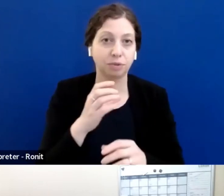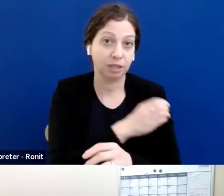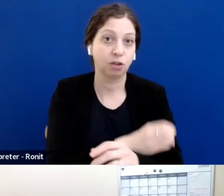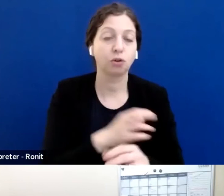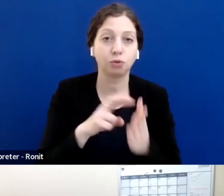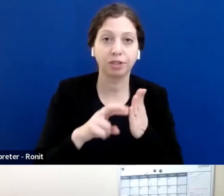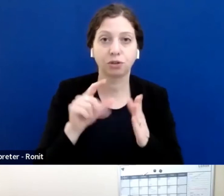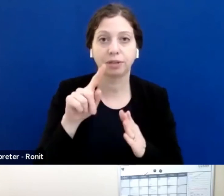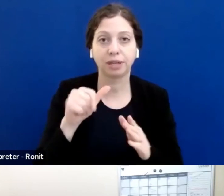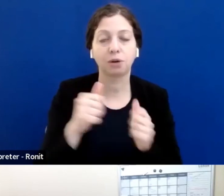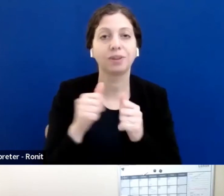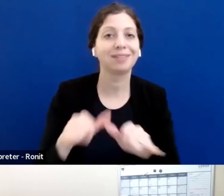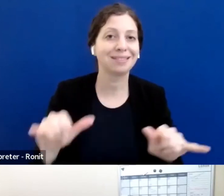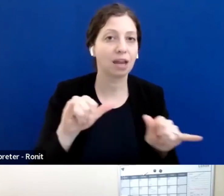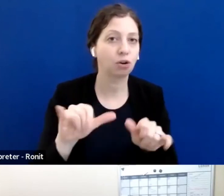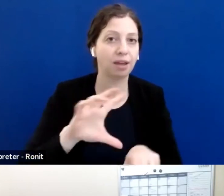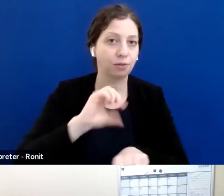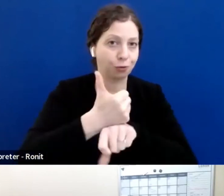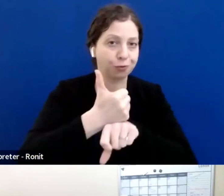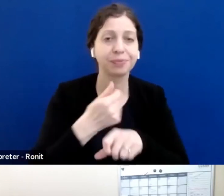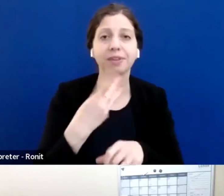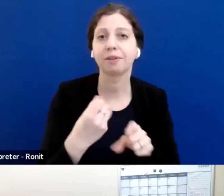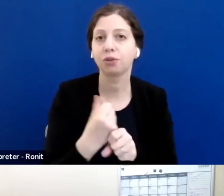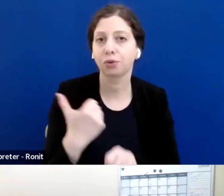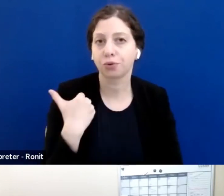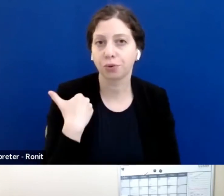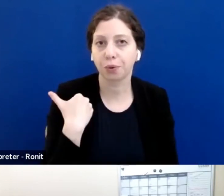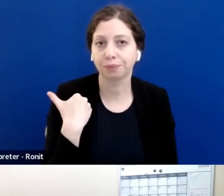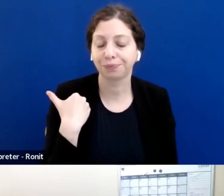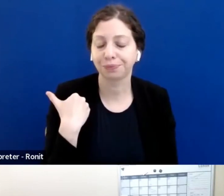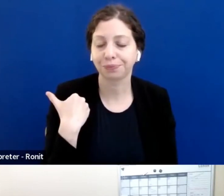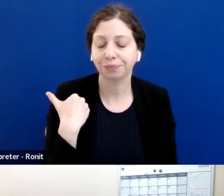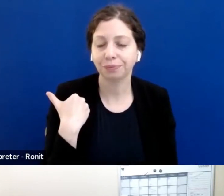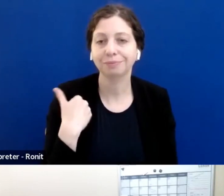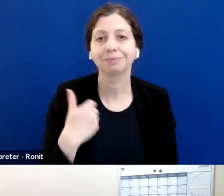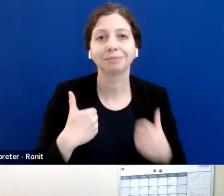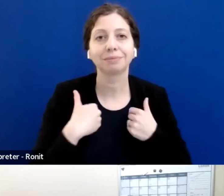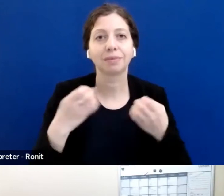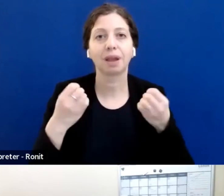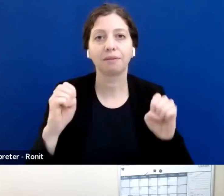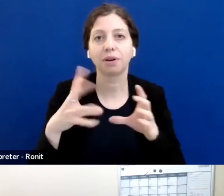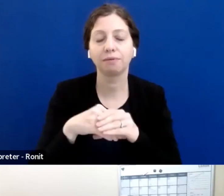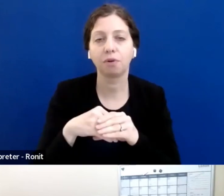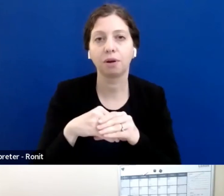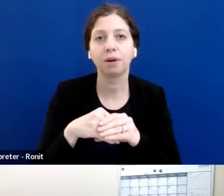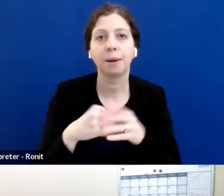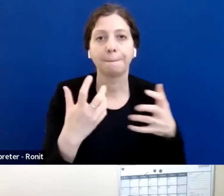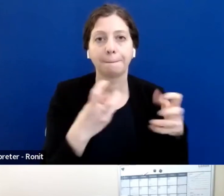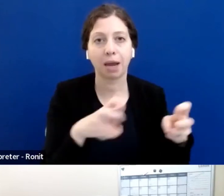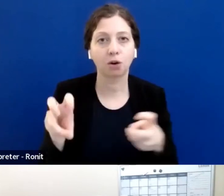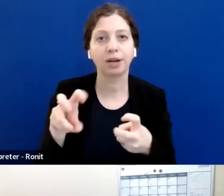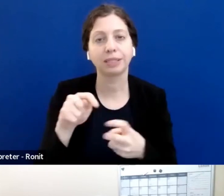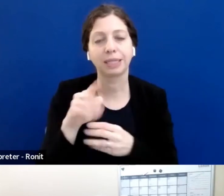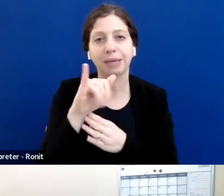using a standardized format. So several years ago, there was an effort that involved migrating the TBI model